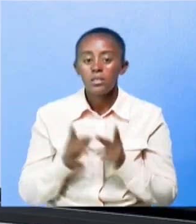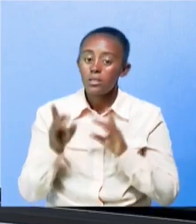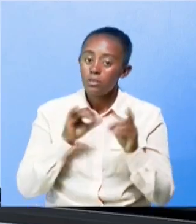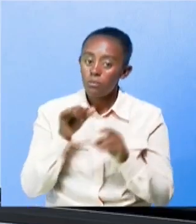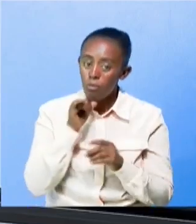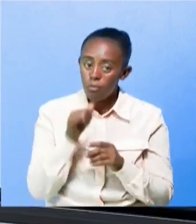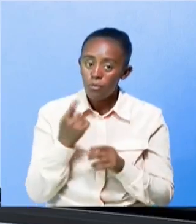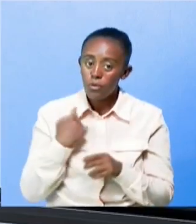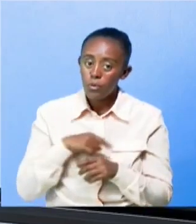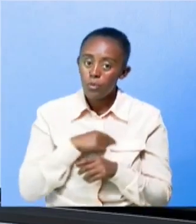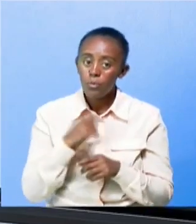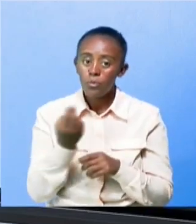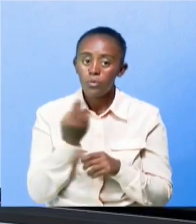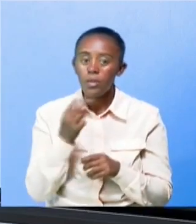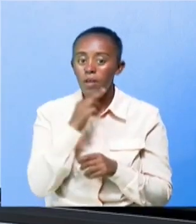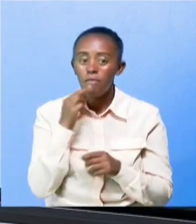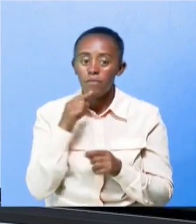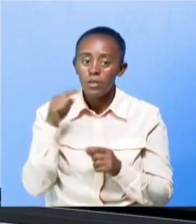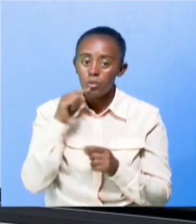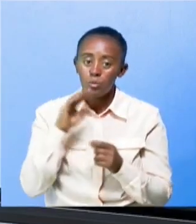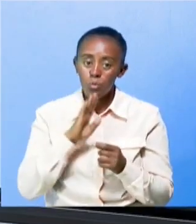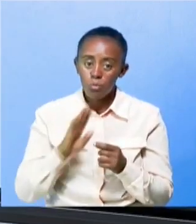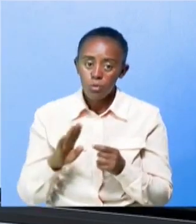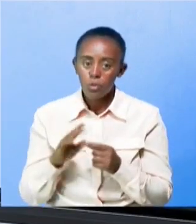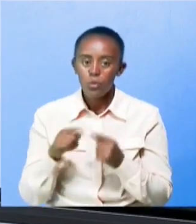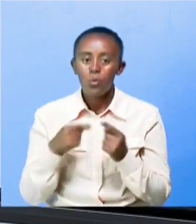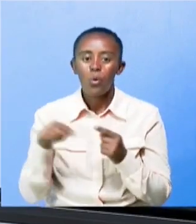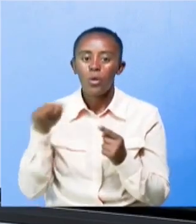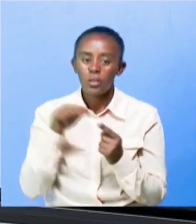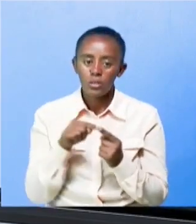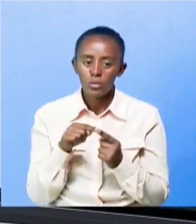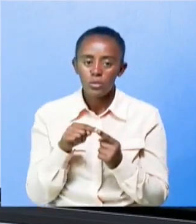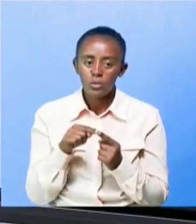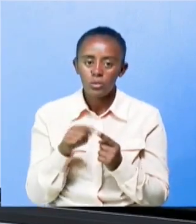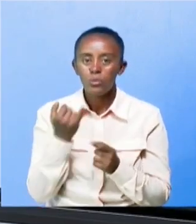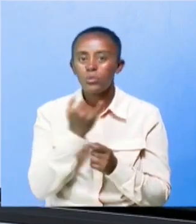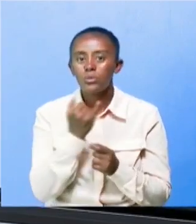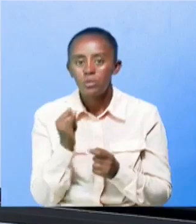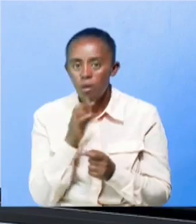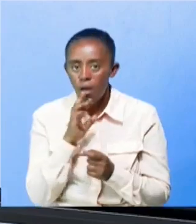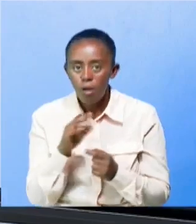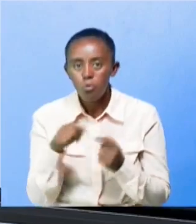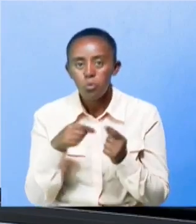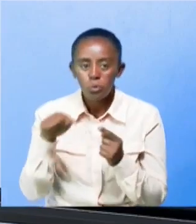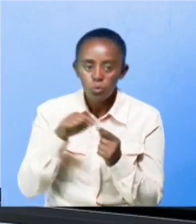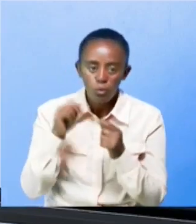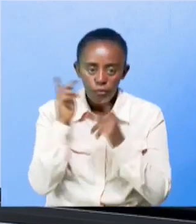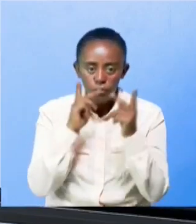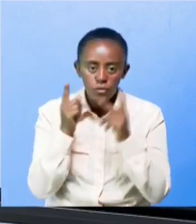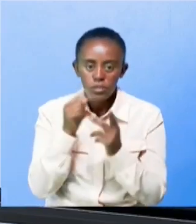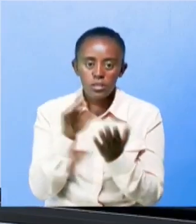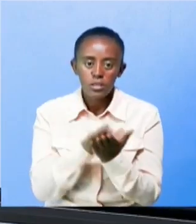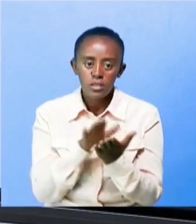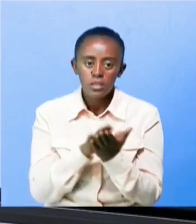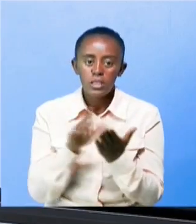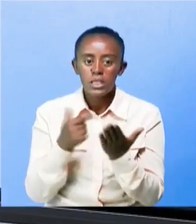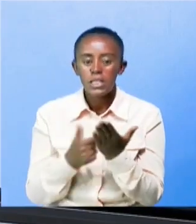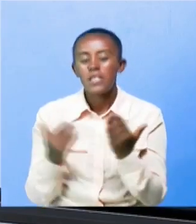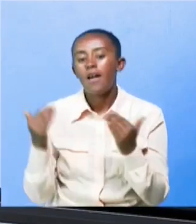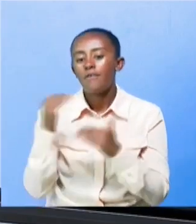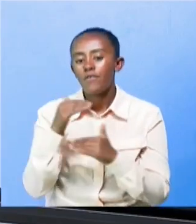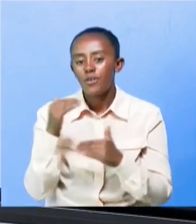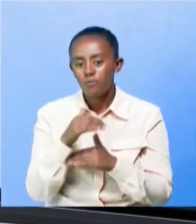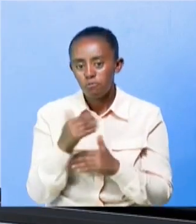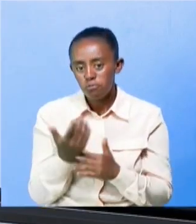forget, we use the verb to be with going to. They are going to visit the school this afternoon.